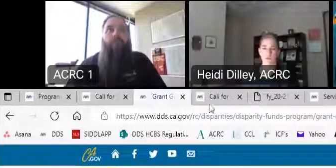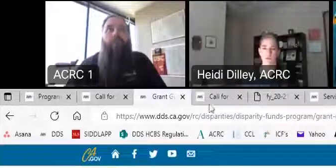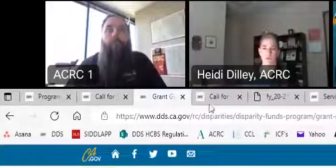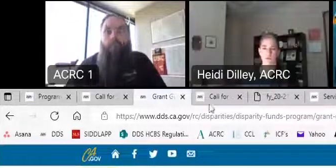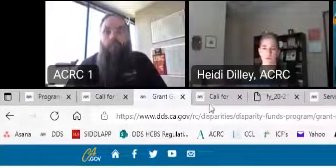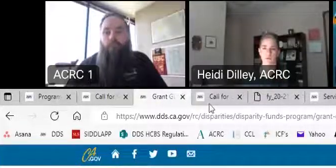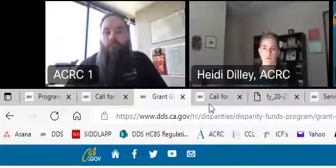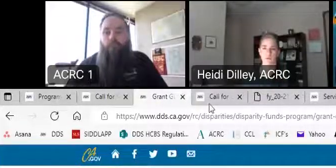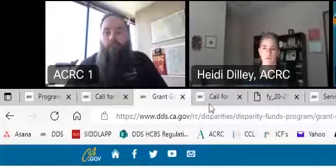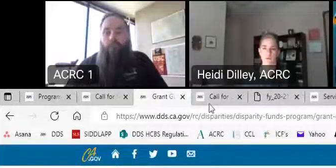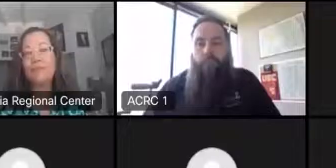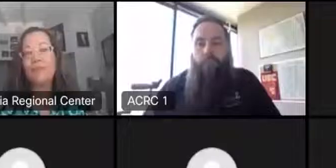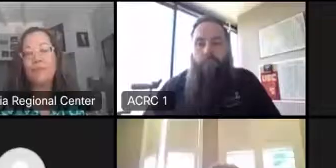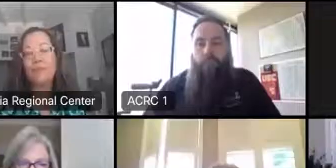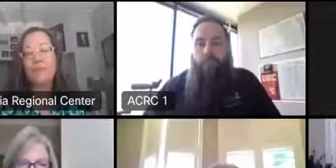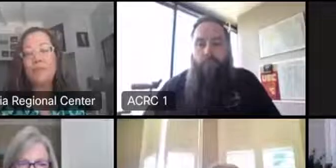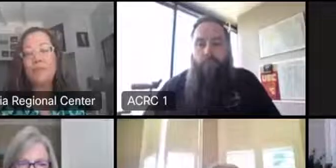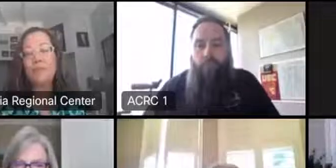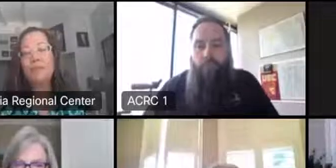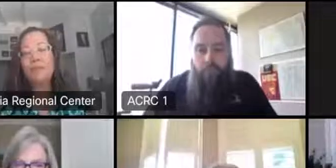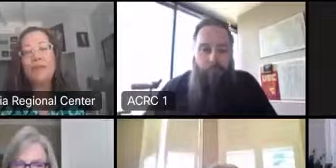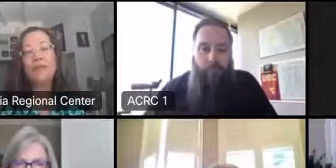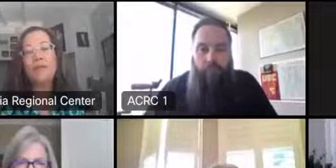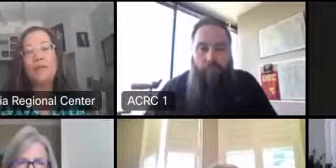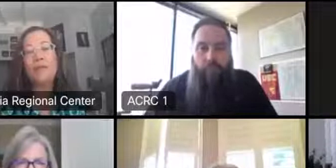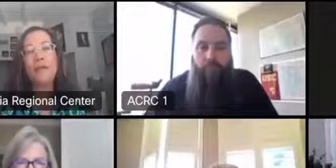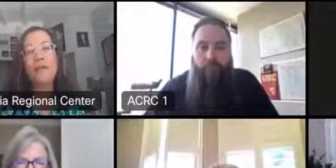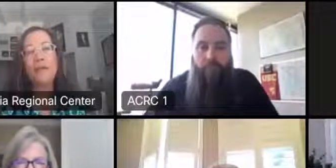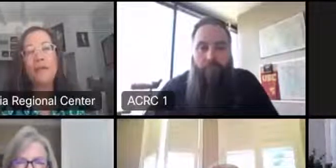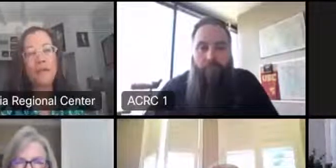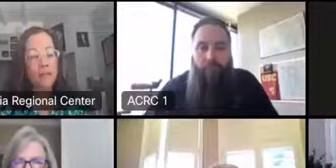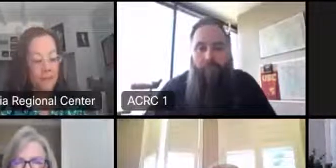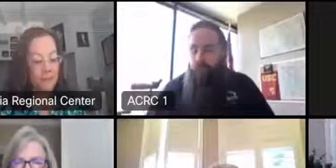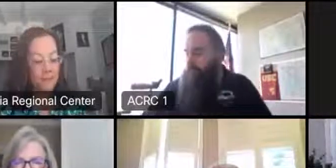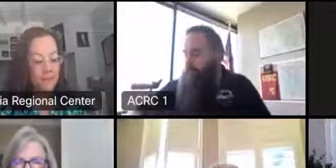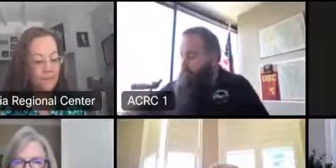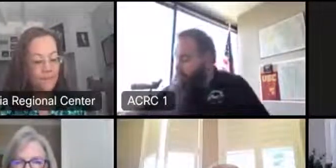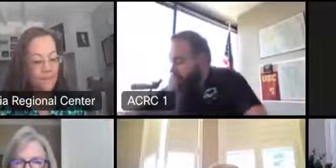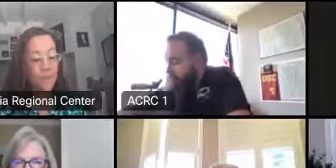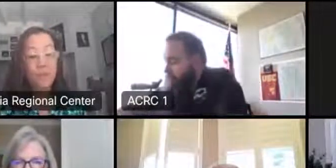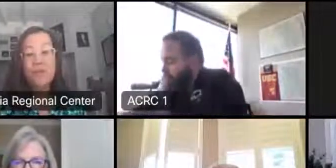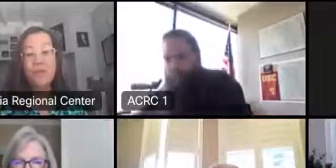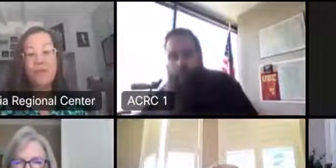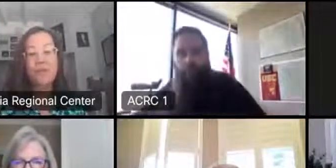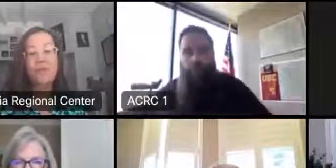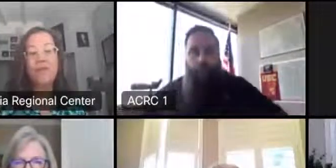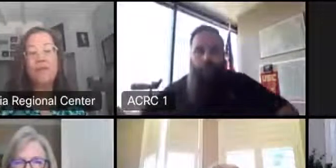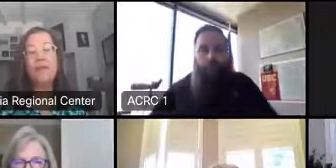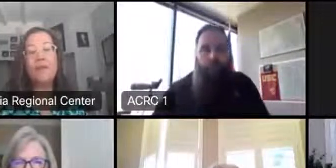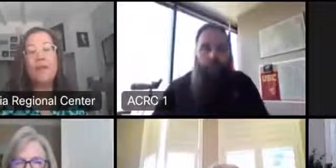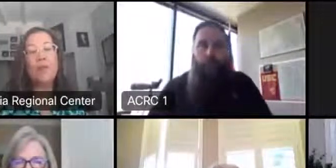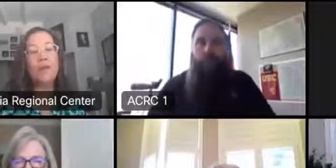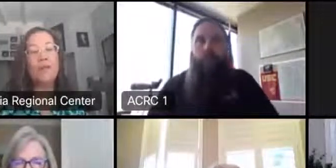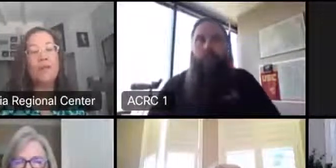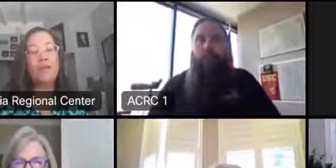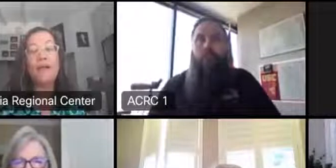that our diverse population, like the Hispanic community and the Russian community, that